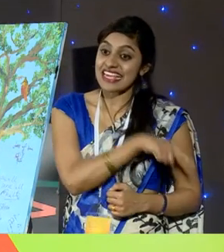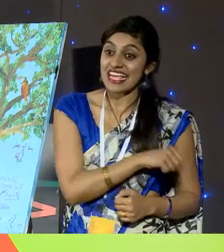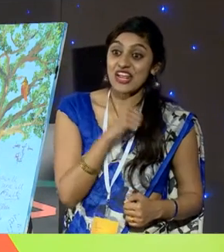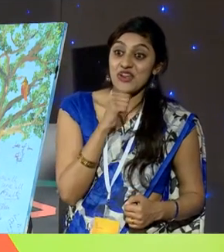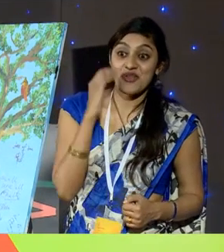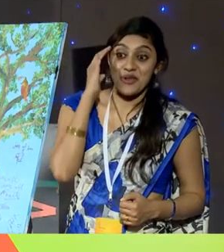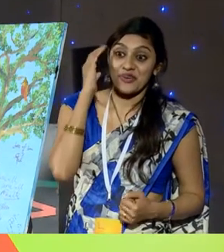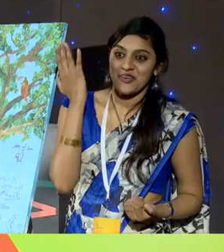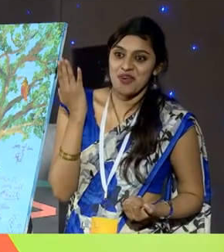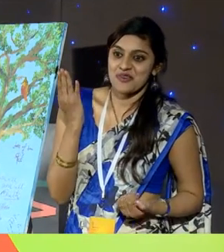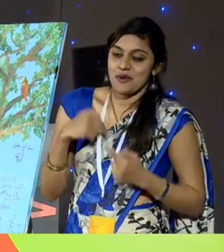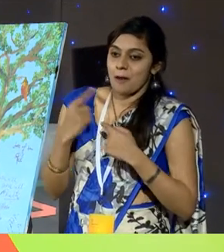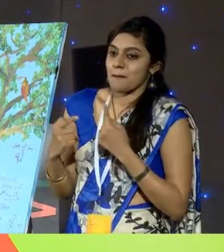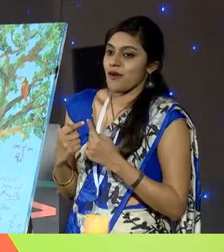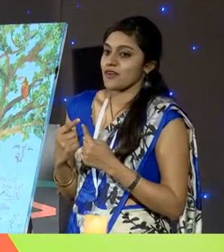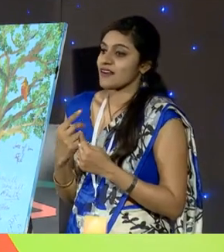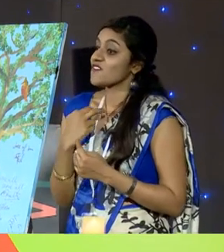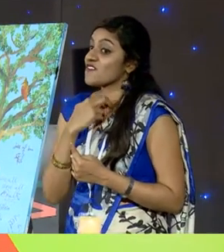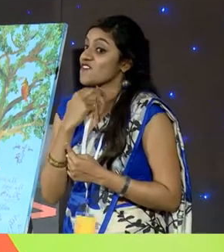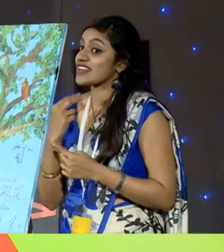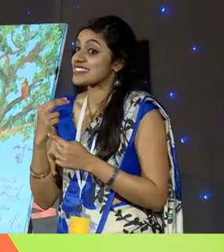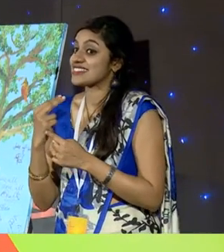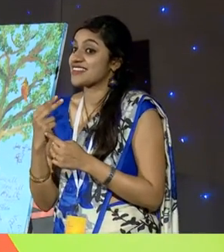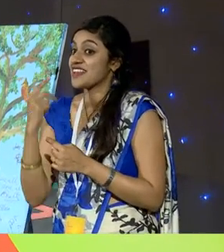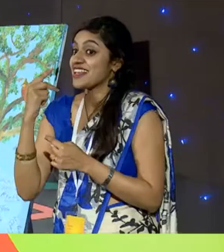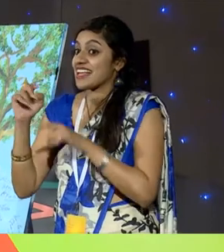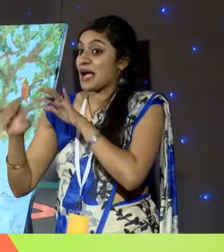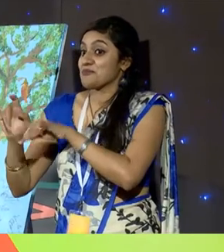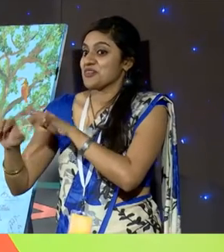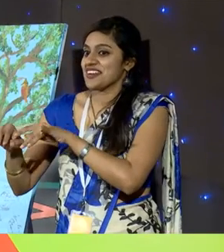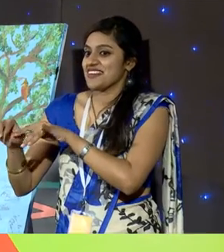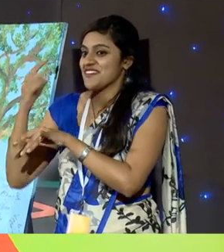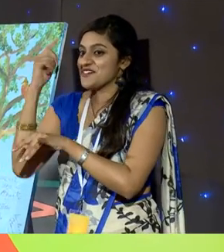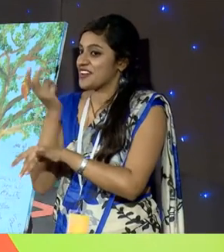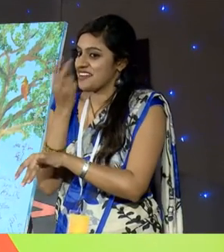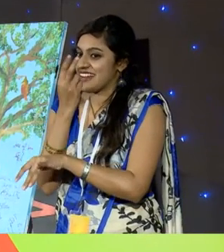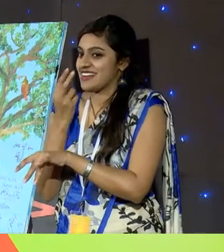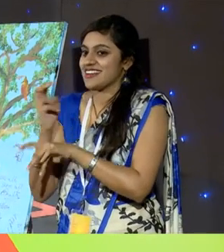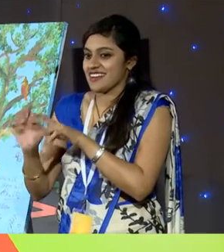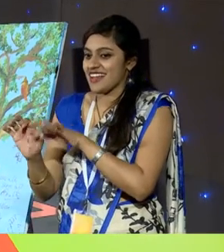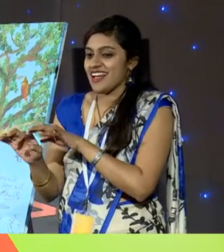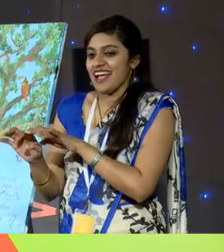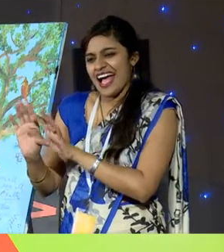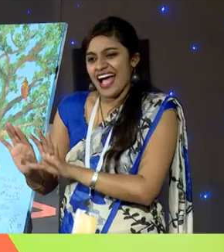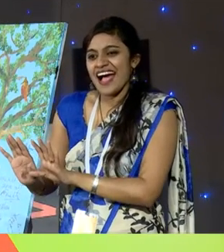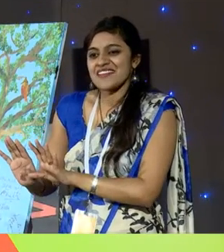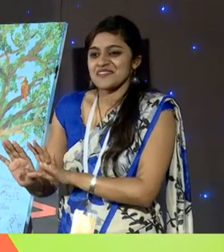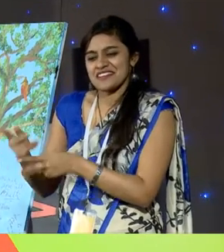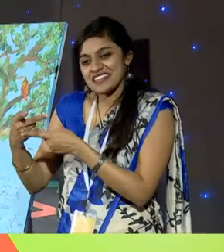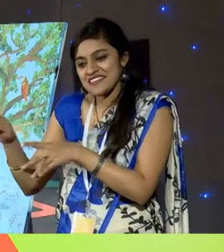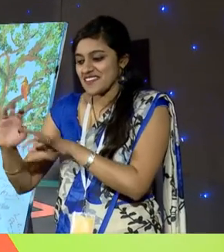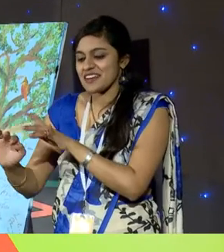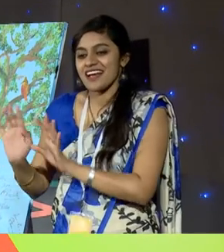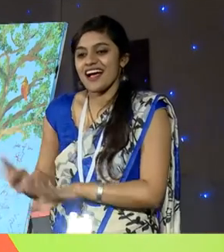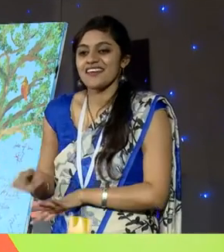talking to him, telling him what's on the screen. That's not how he assumes a writer to be. Now, why I describe